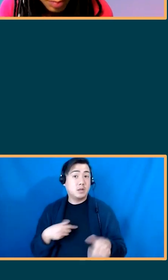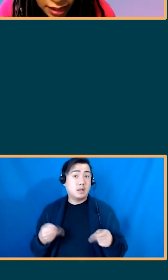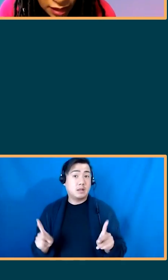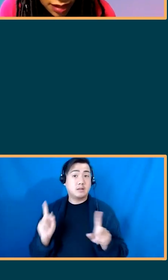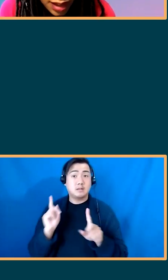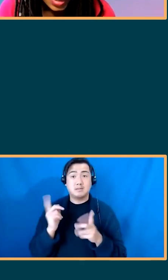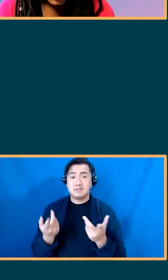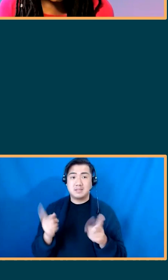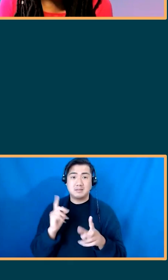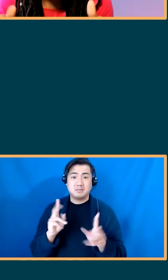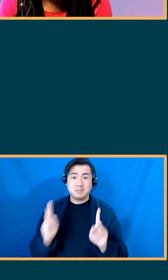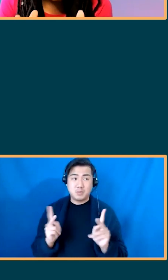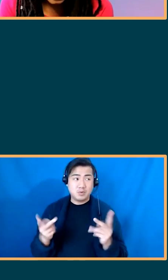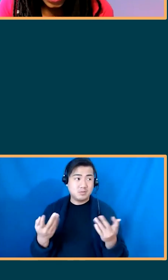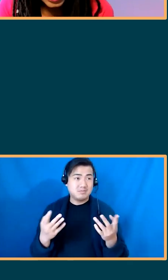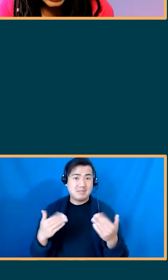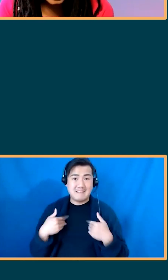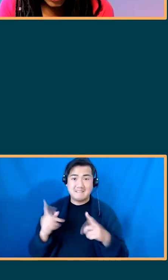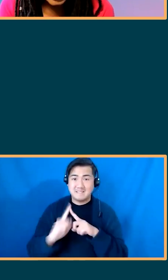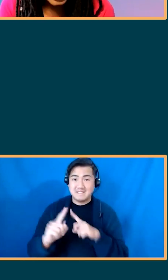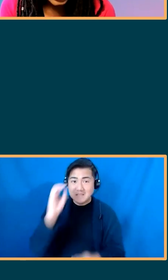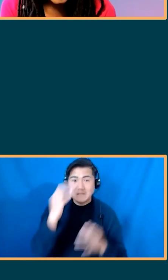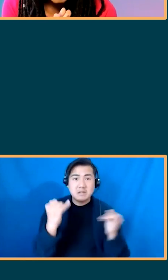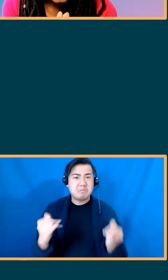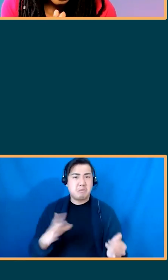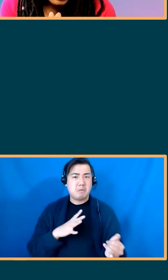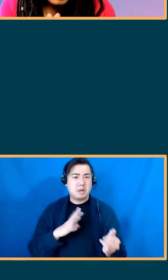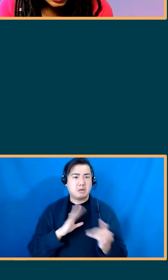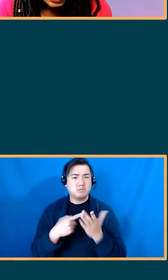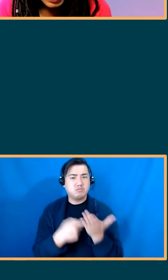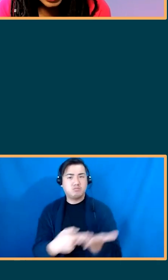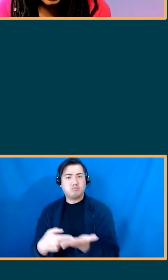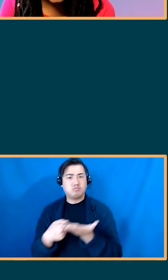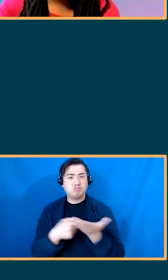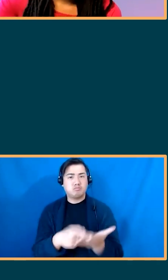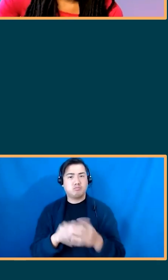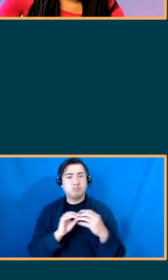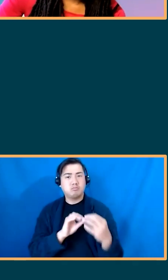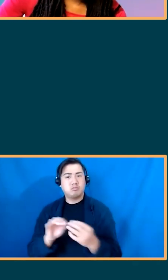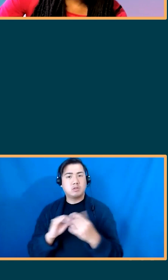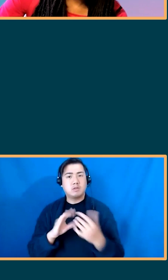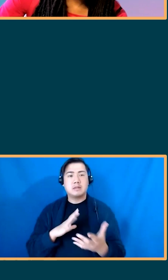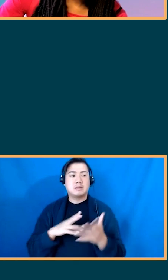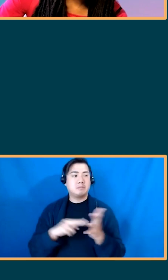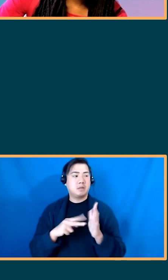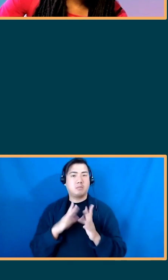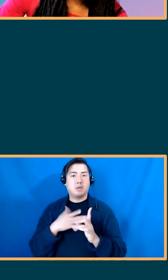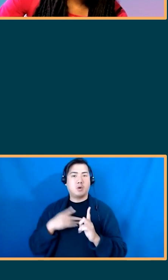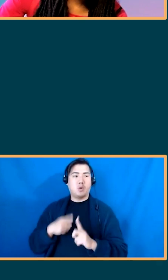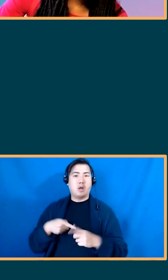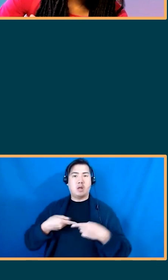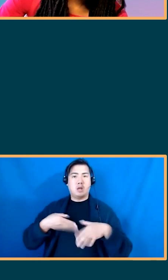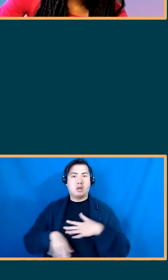difference of opinion through discourse. So we come into the space not with the intention